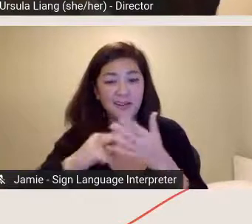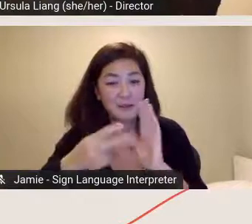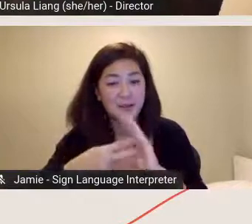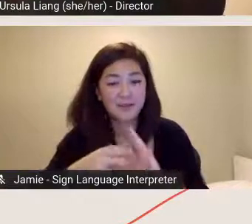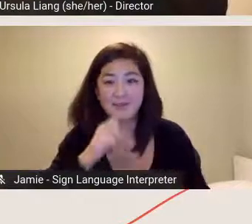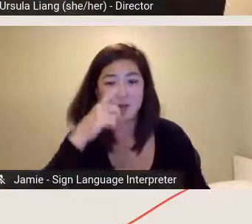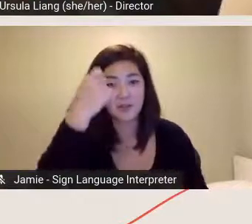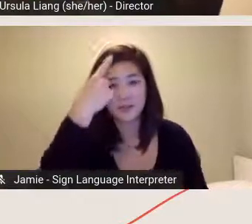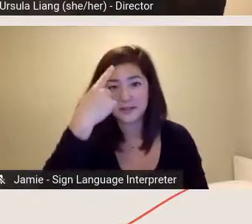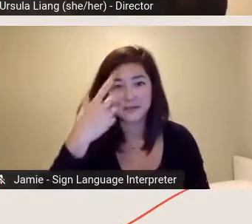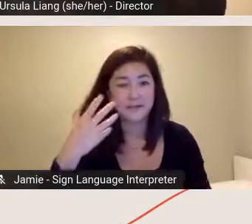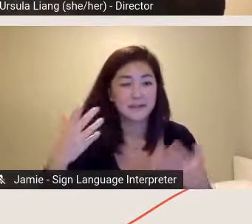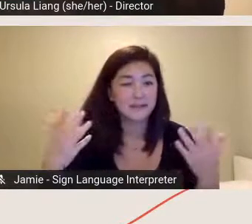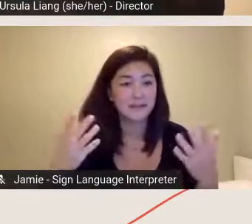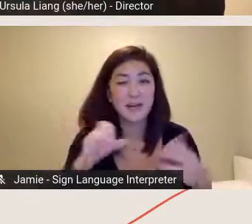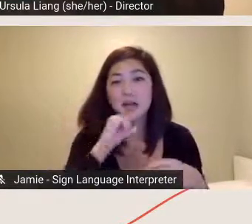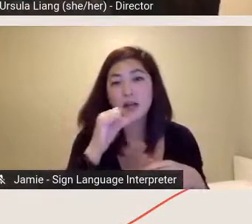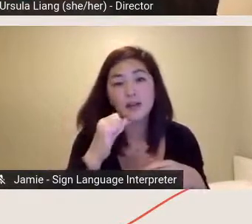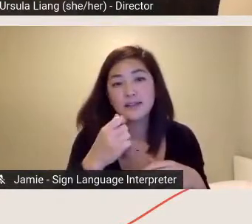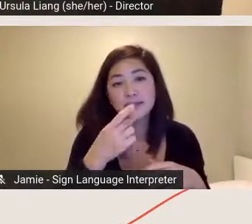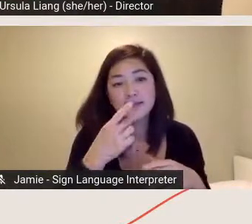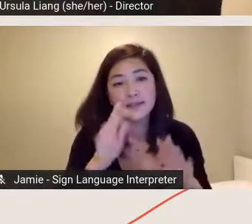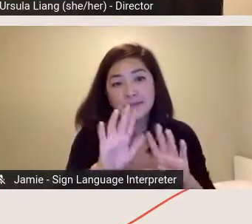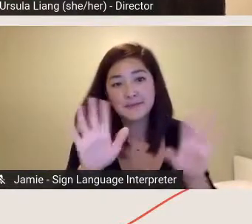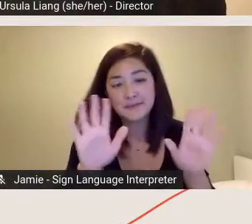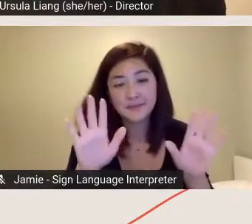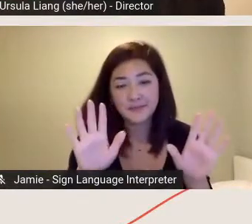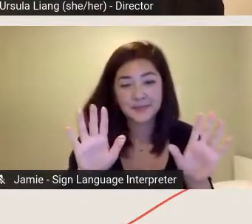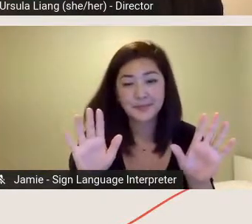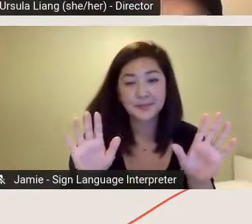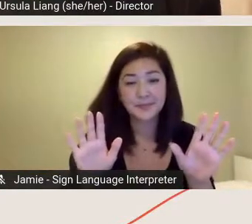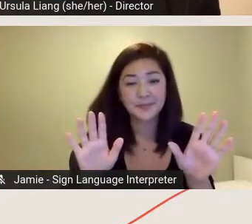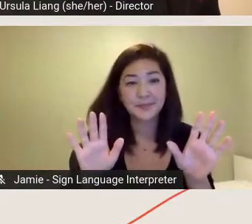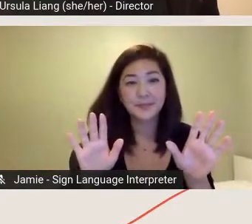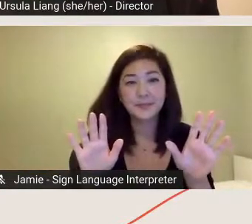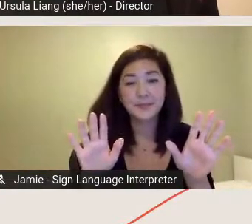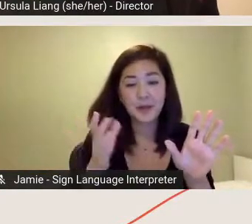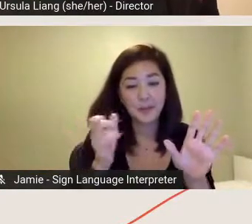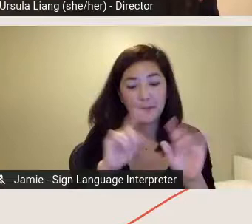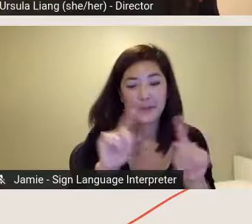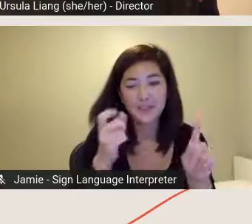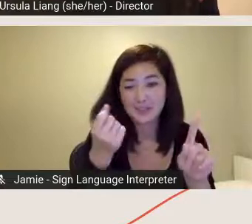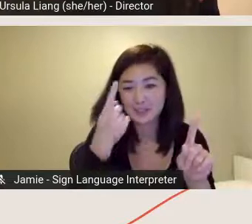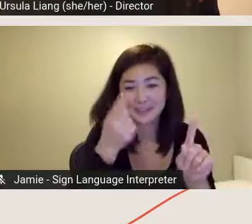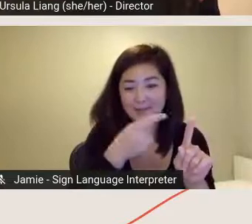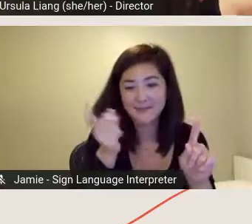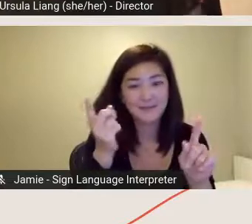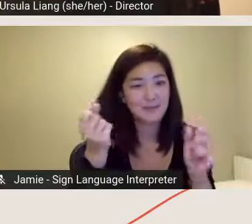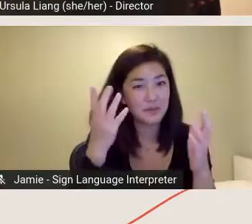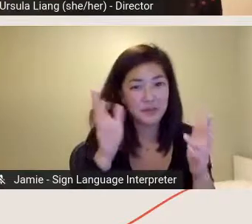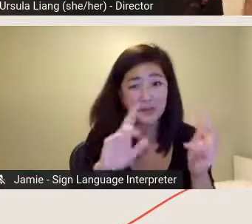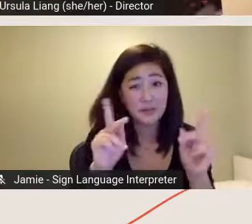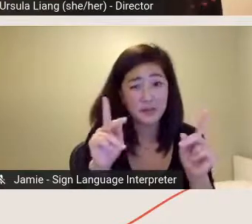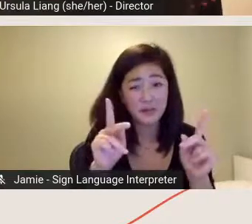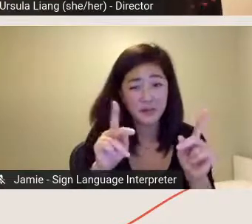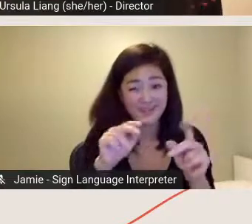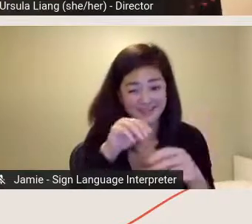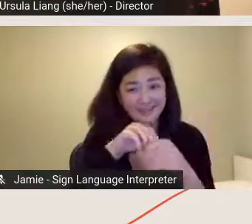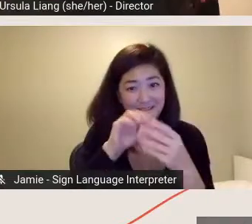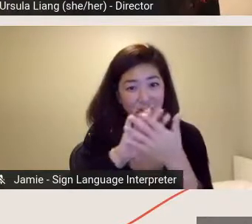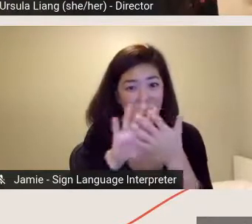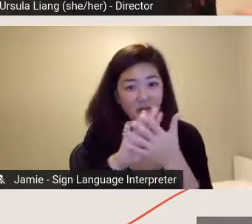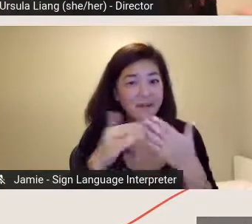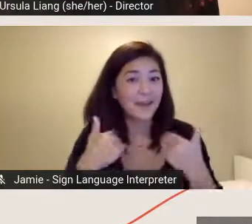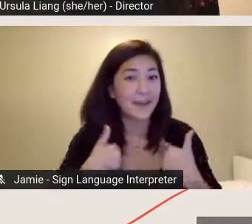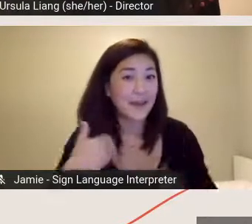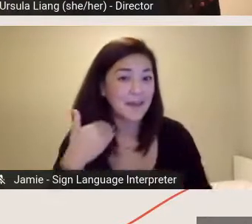not to perpetual foreignize like the entire community, because I feel like that's another problem we have, but you can see in the film, there are a lot of these folks that have, you know, accents and are coming